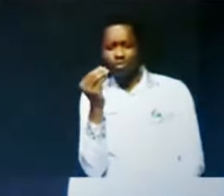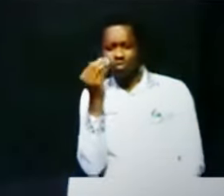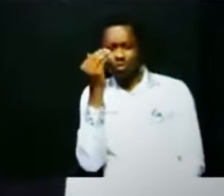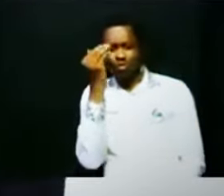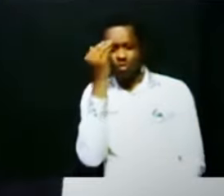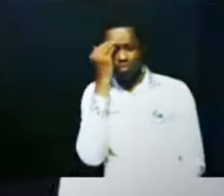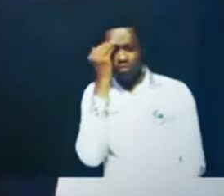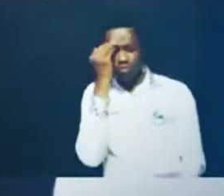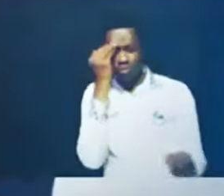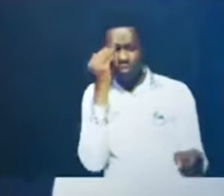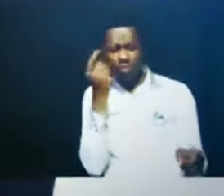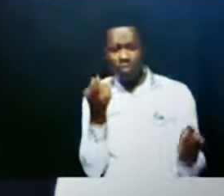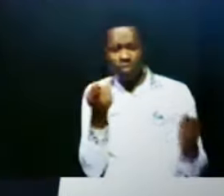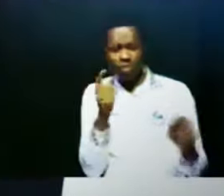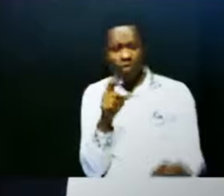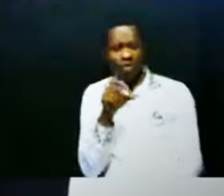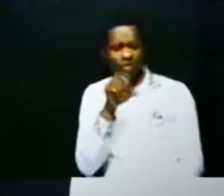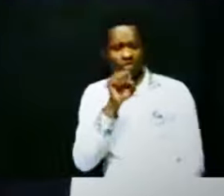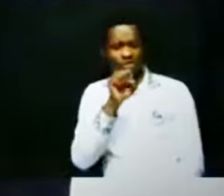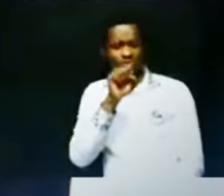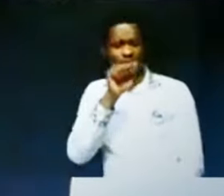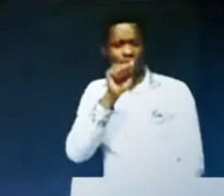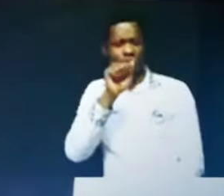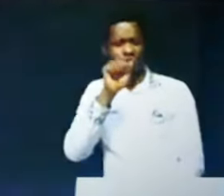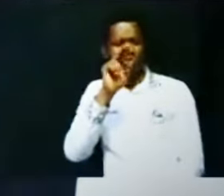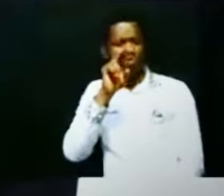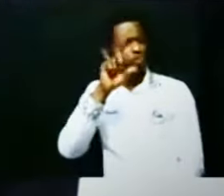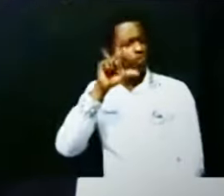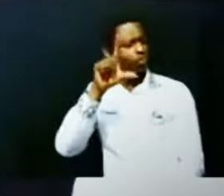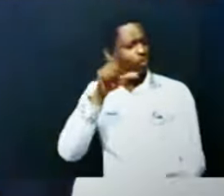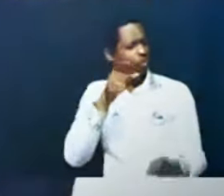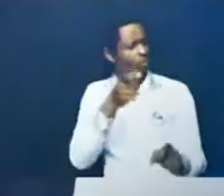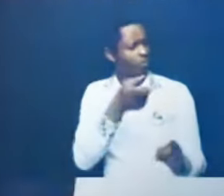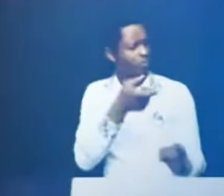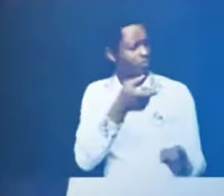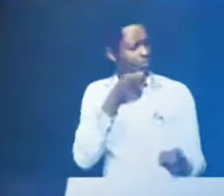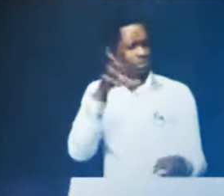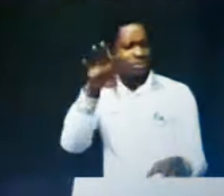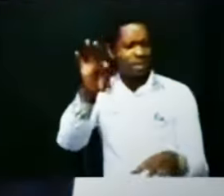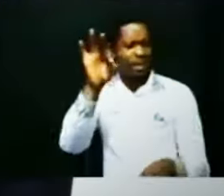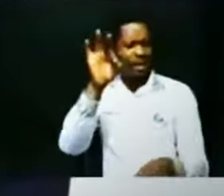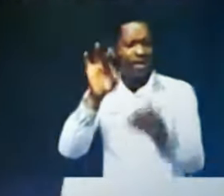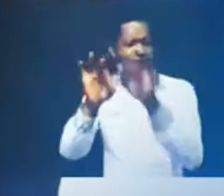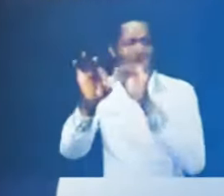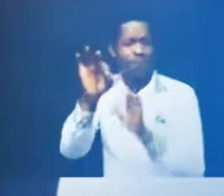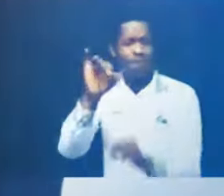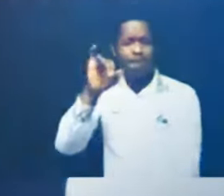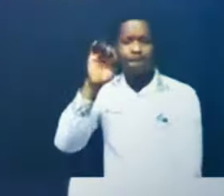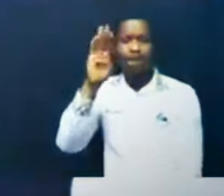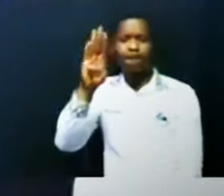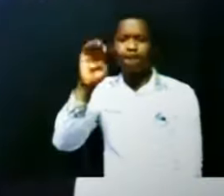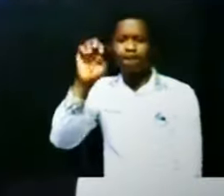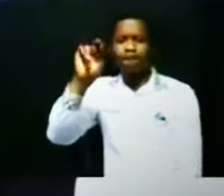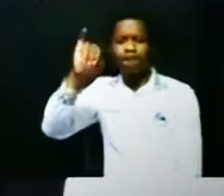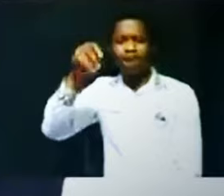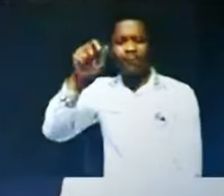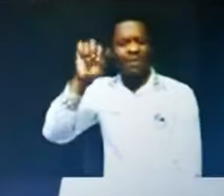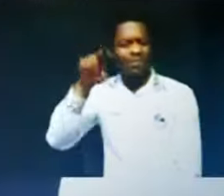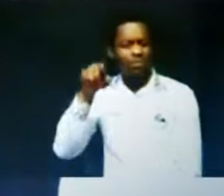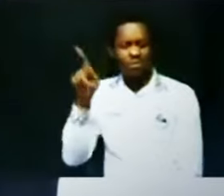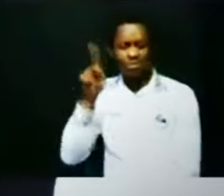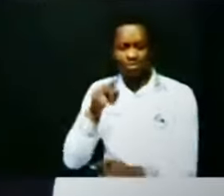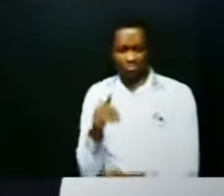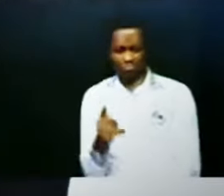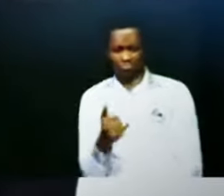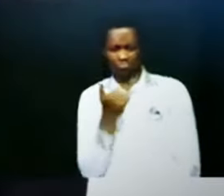Benjamin, some people said, "This is not right." And Jimmy Judy said, "Will ye Saul, a fee Benjamin, a Busiamono, near Binumoka